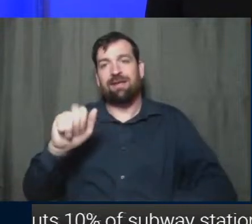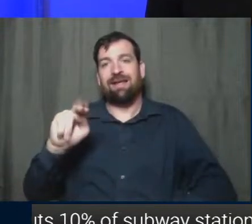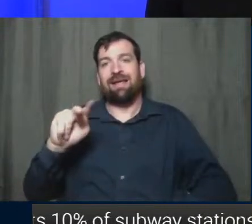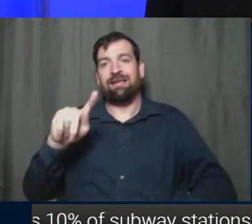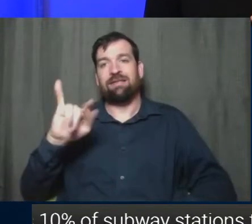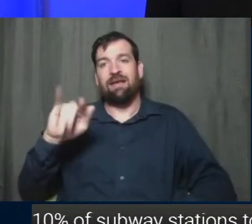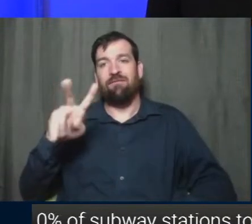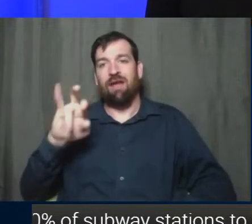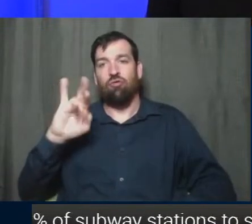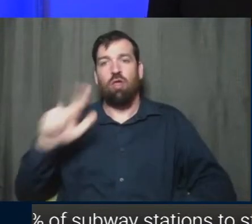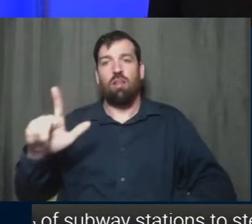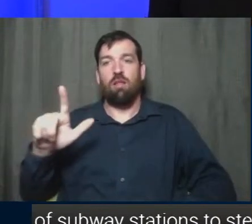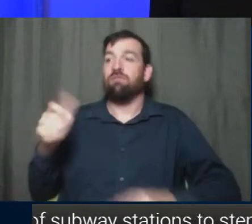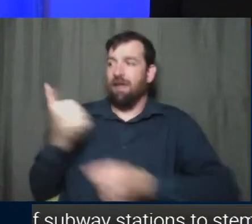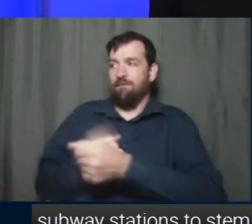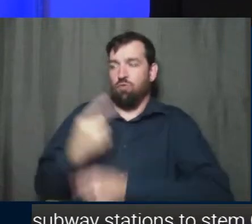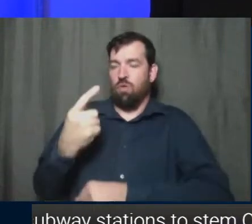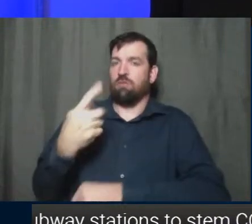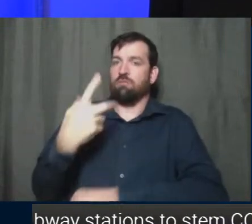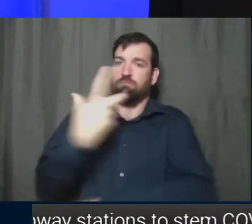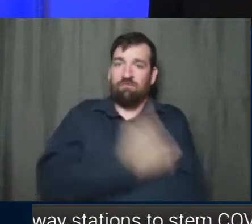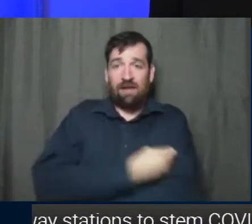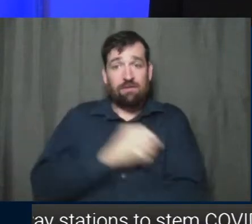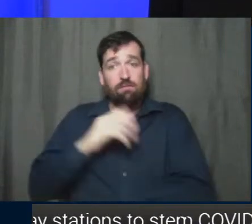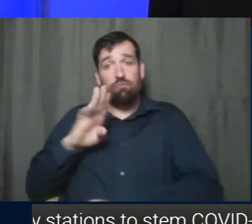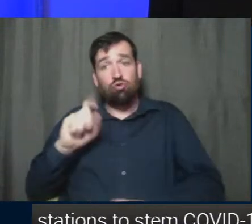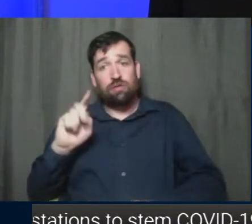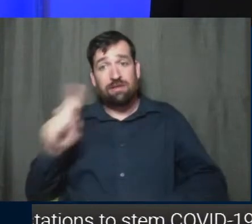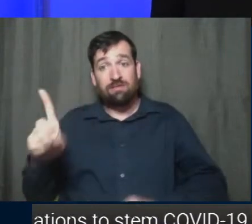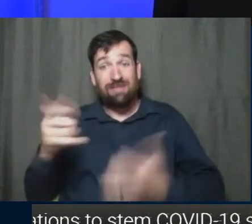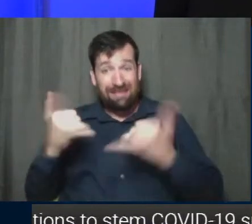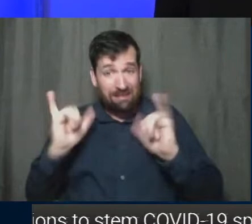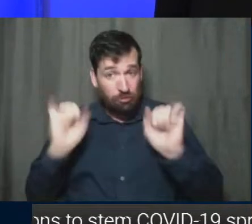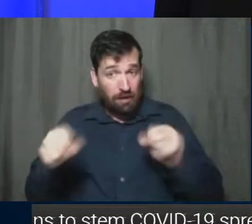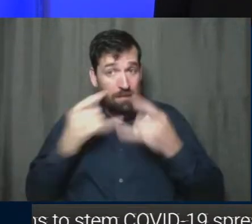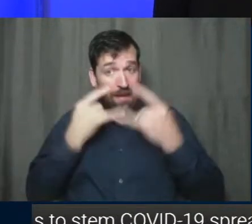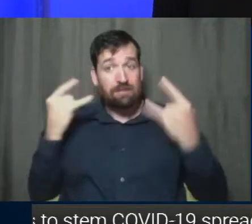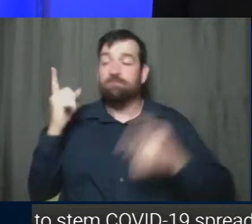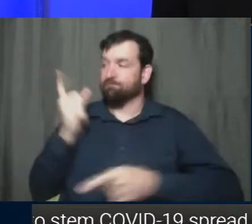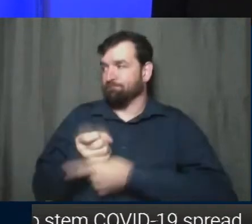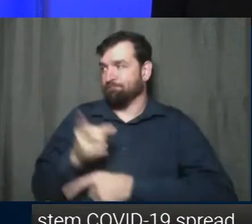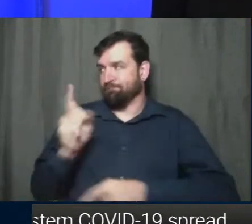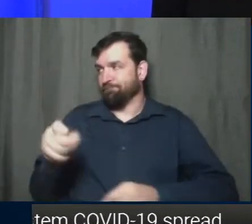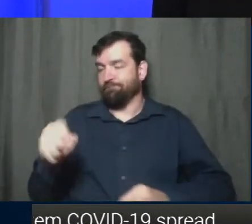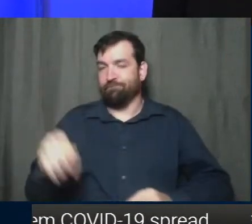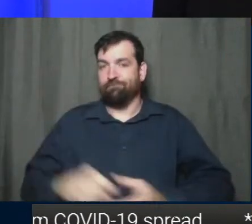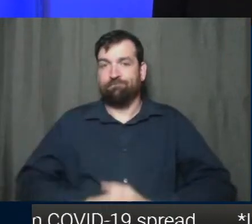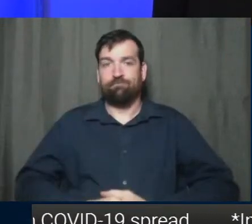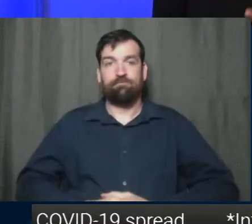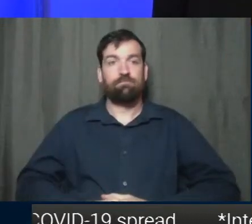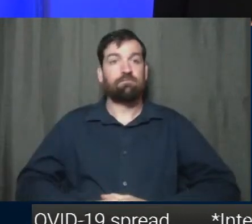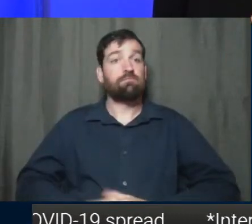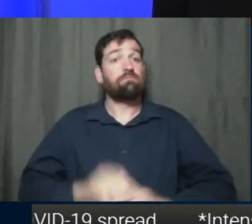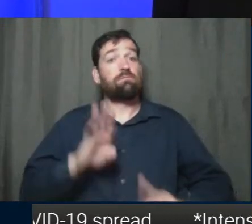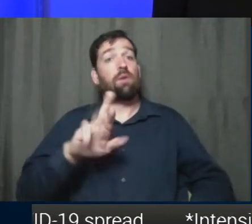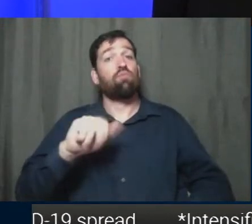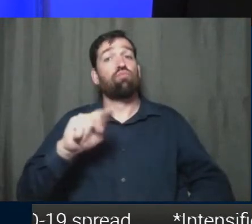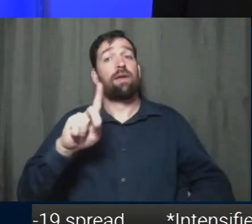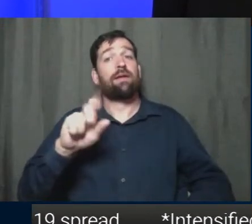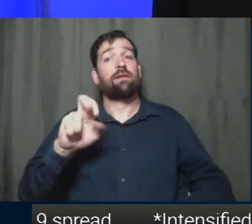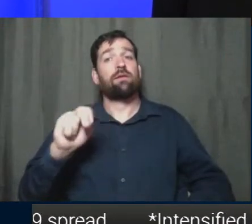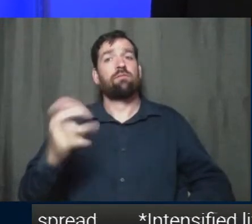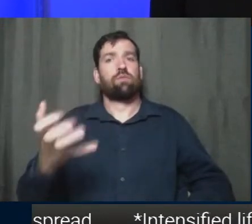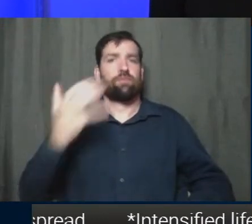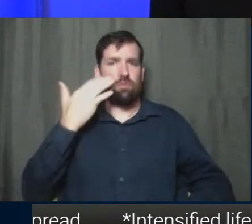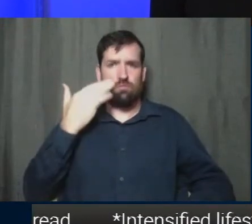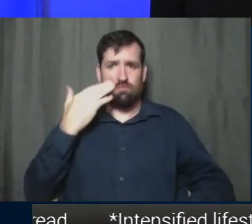and boosted. And guess what? People can still wear masks, right? Yeah, absolutely. Okay. Brandon wants to know, how long after a positive test do